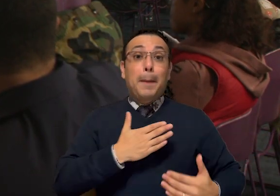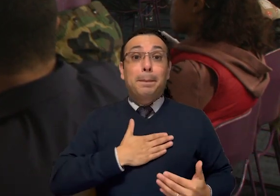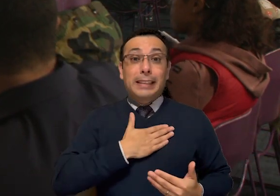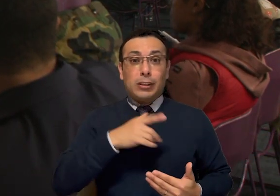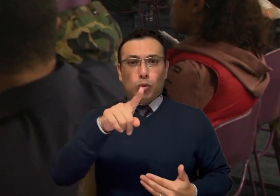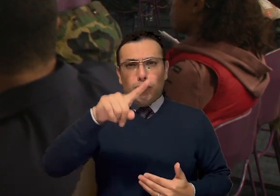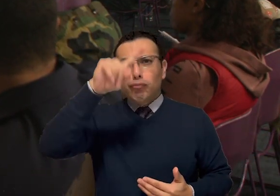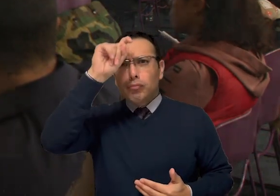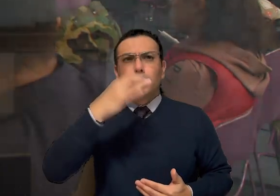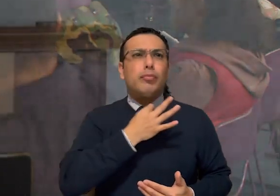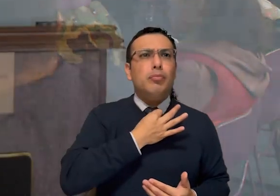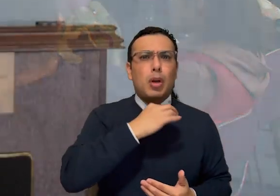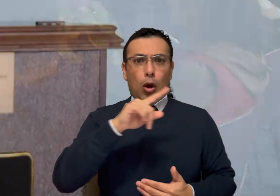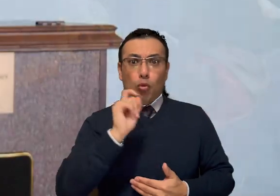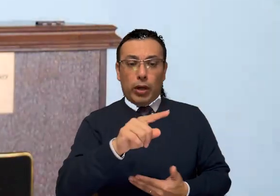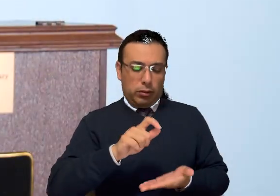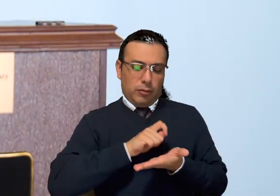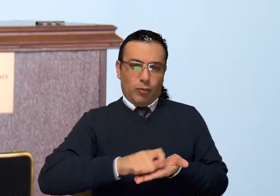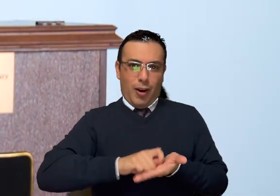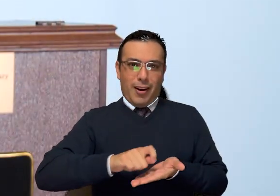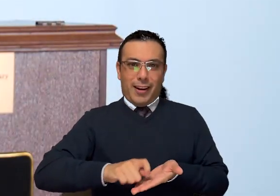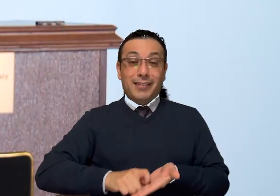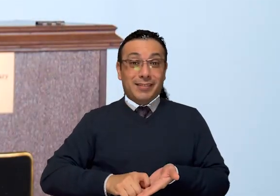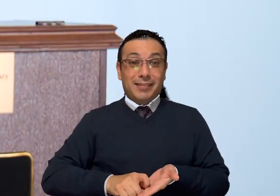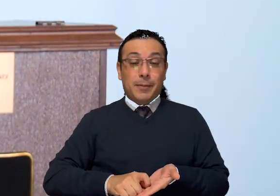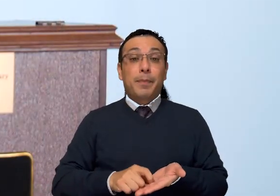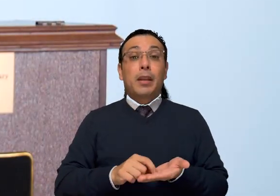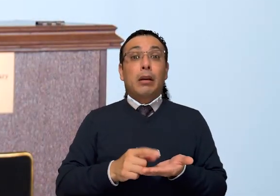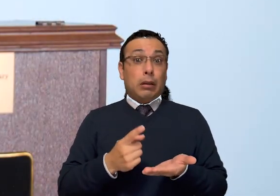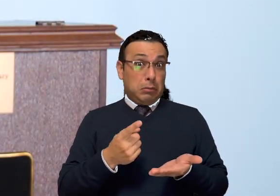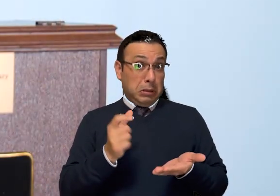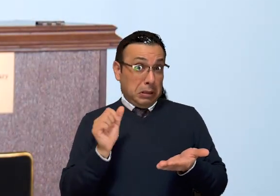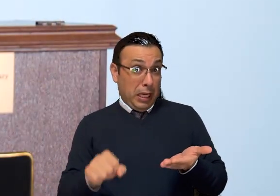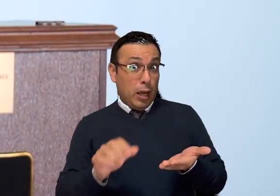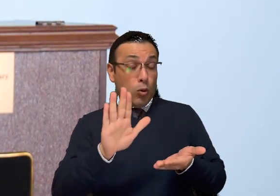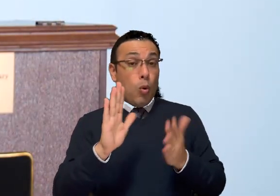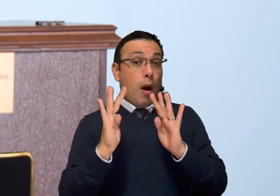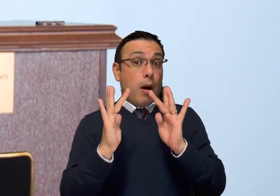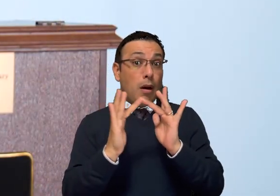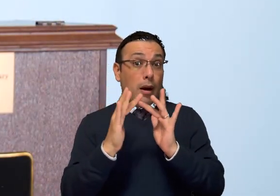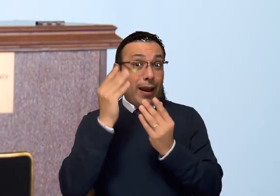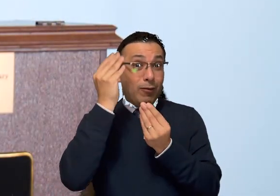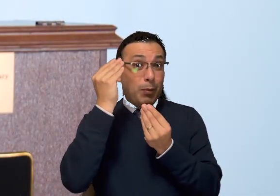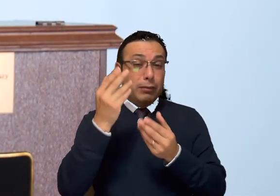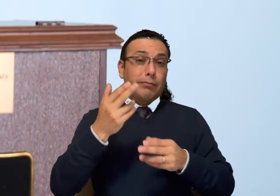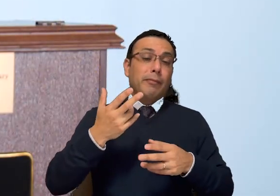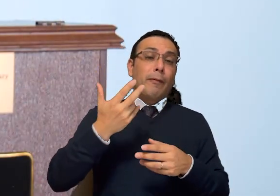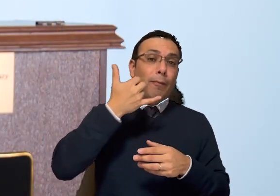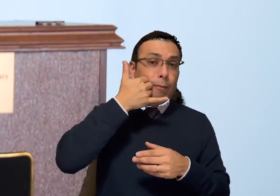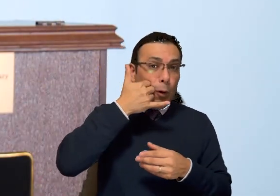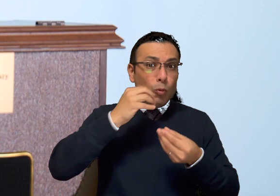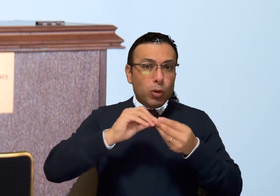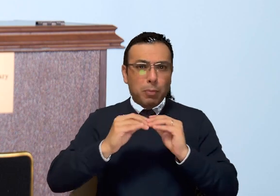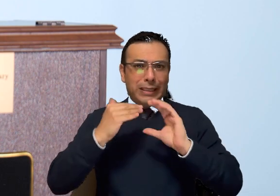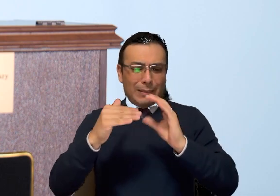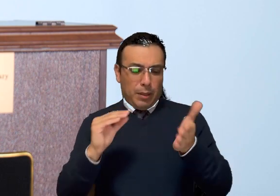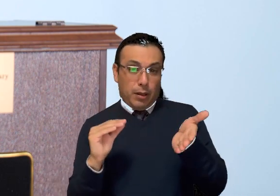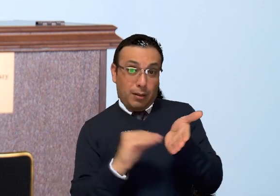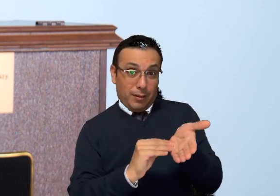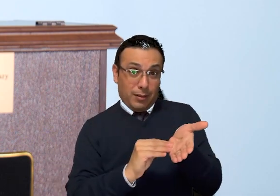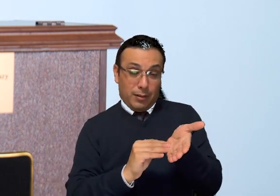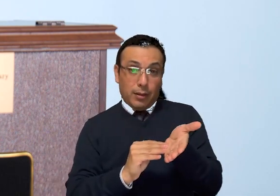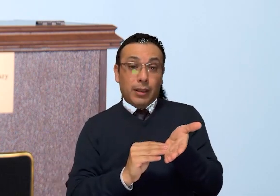you'd like to share your contact information, when we open it up for the discussion, we're going to use those cards to lead that